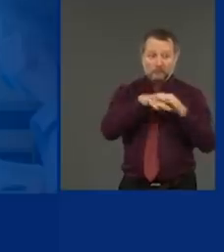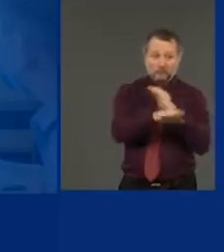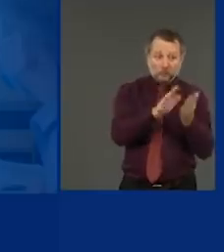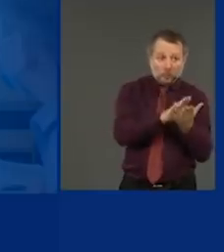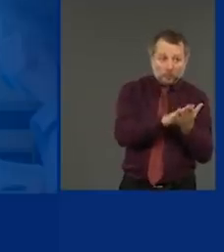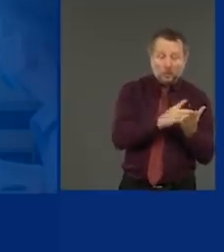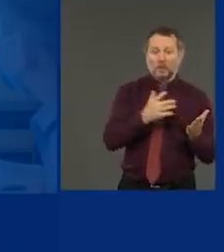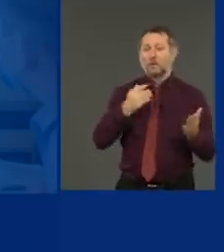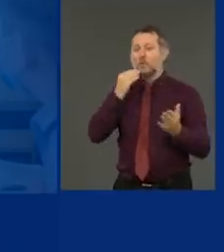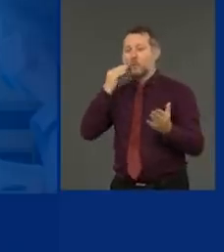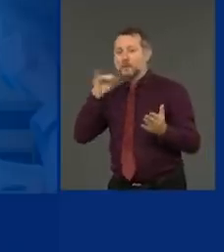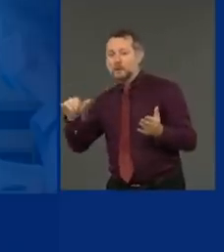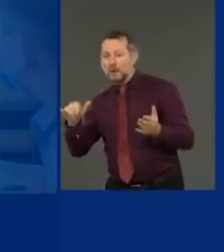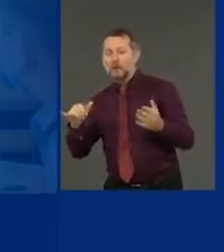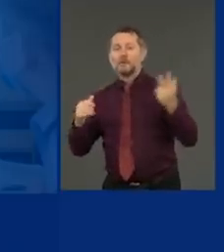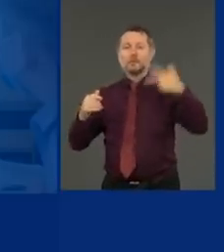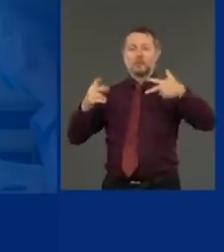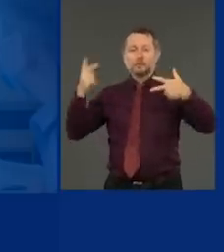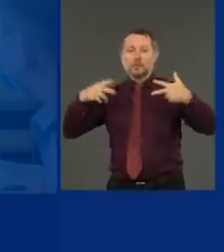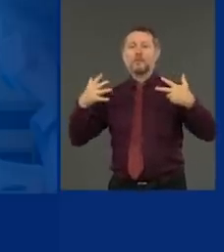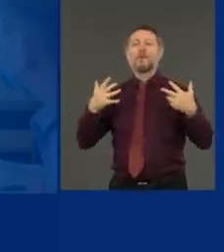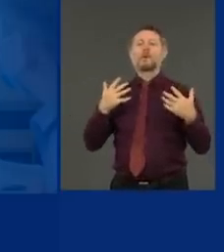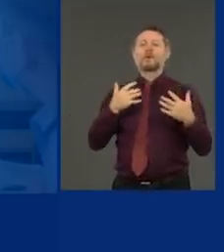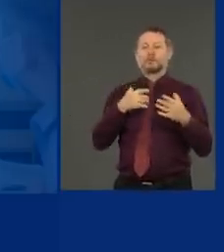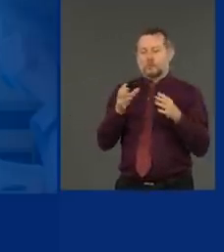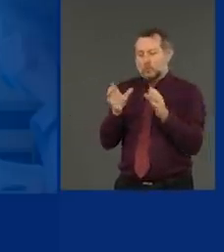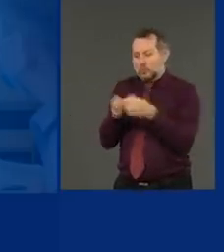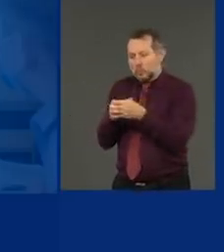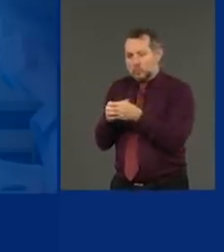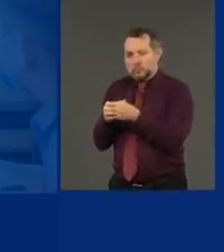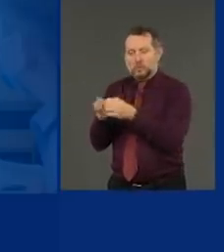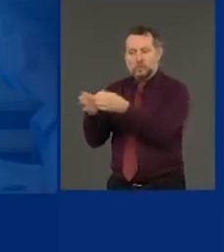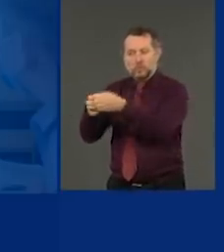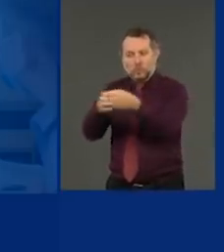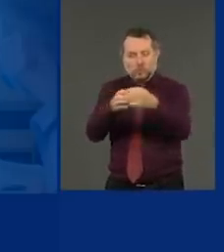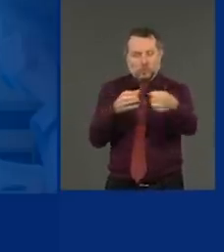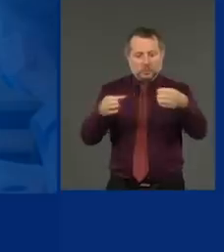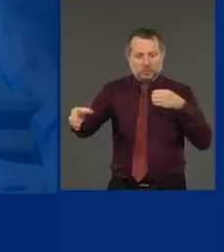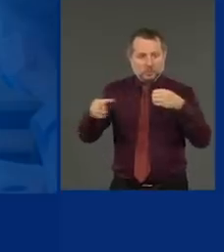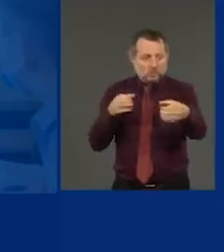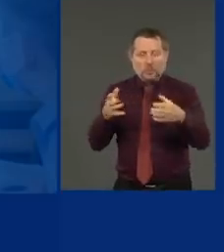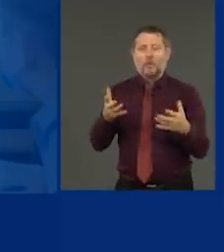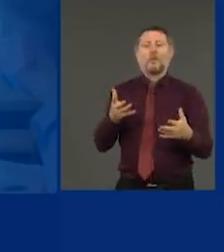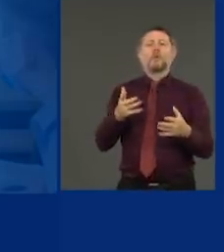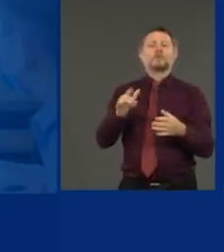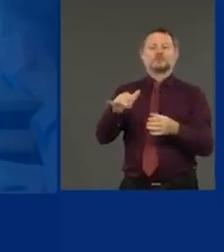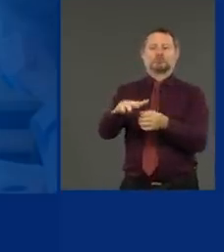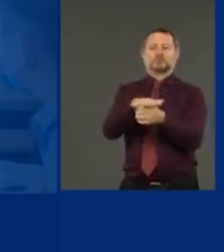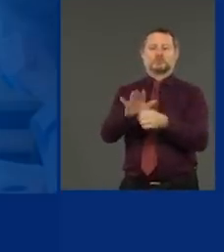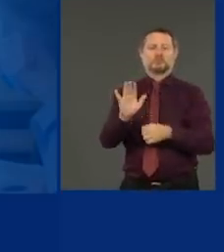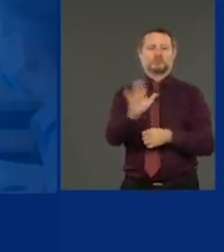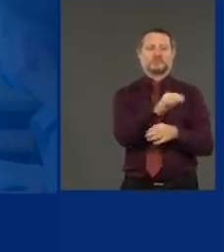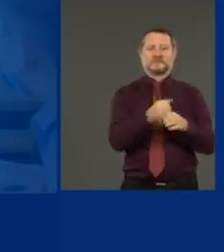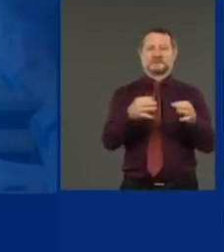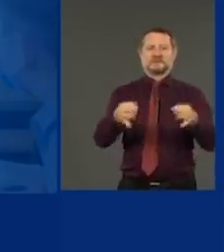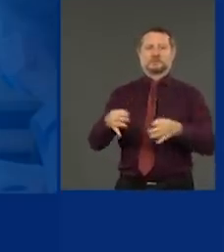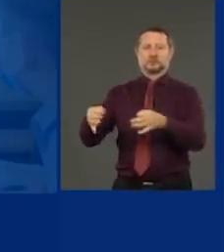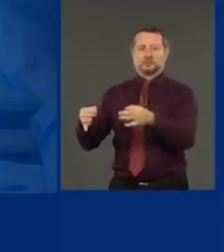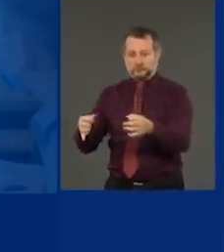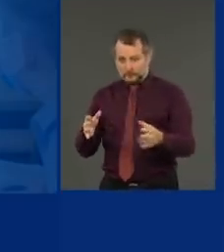to the local school district. And the people who are going to make the decisions are not a bunch of